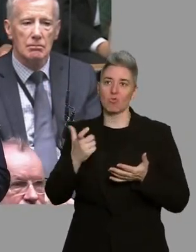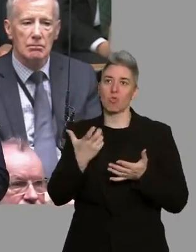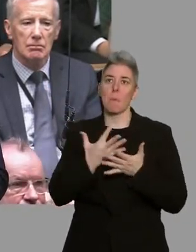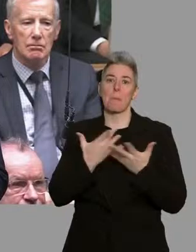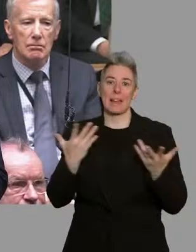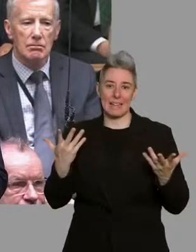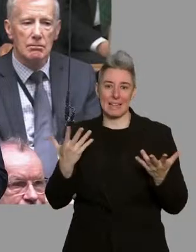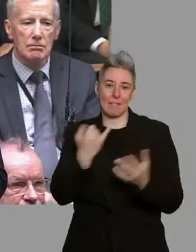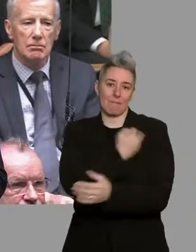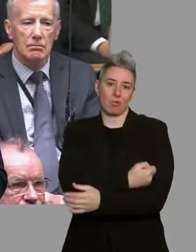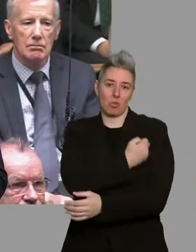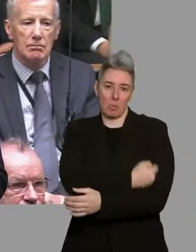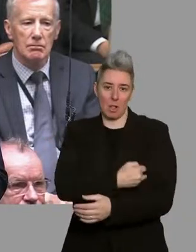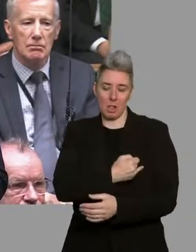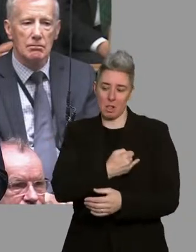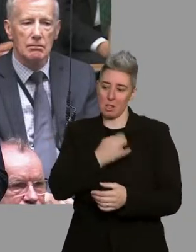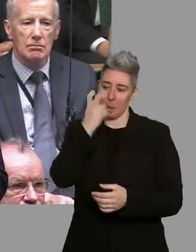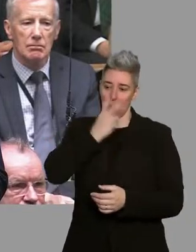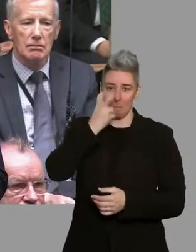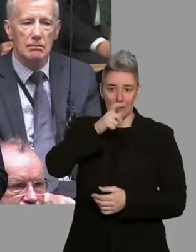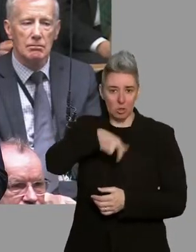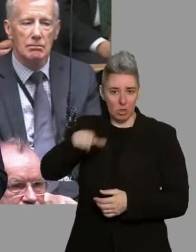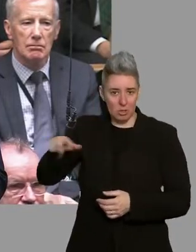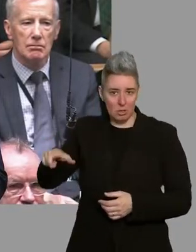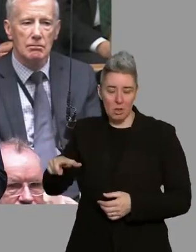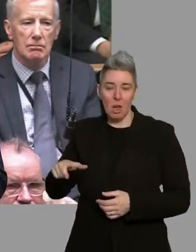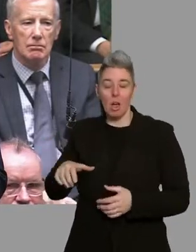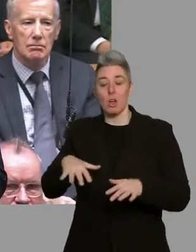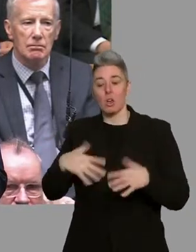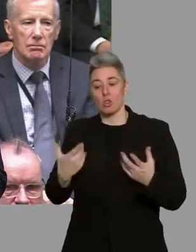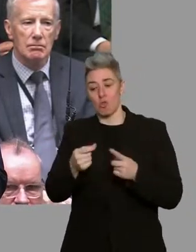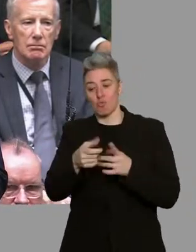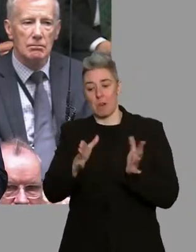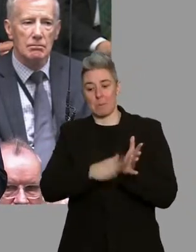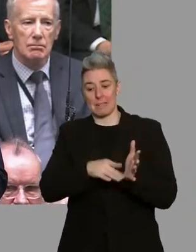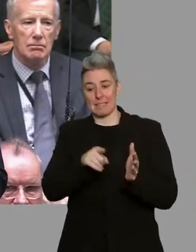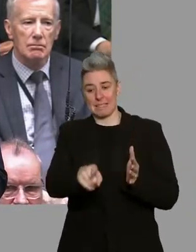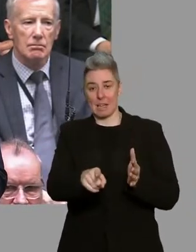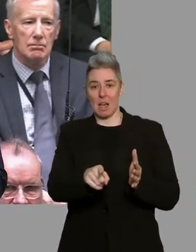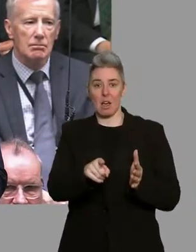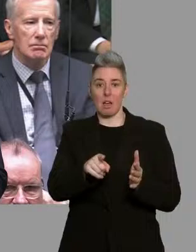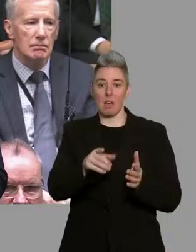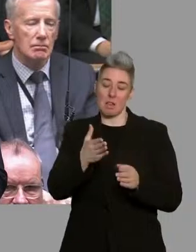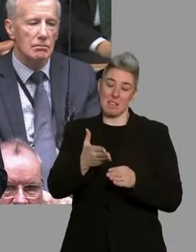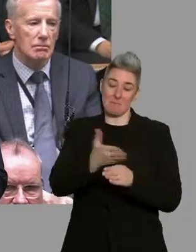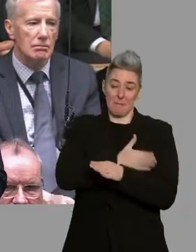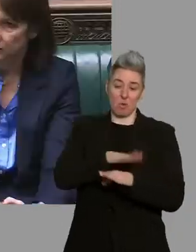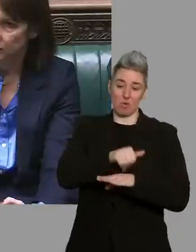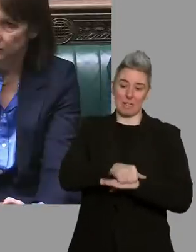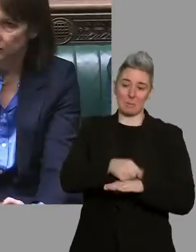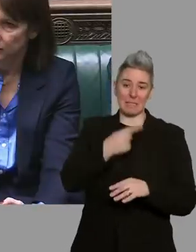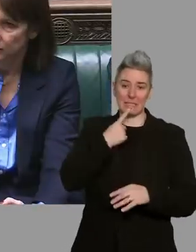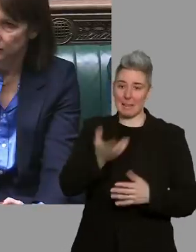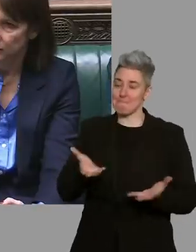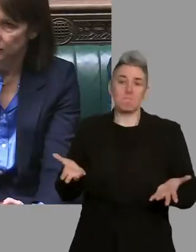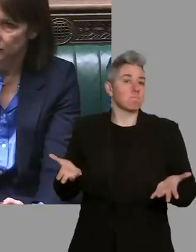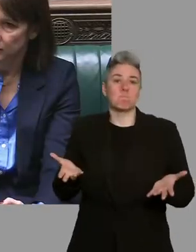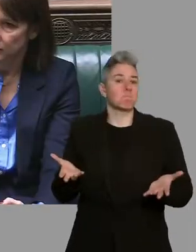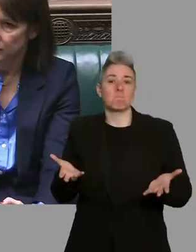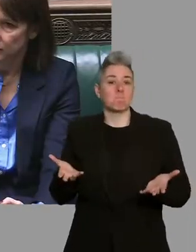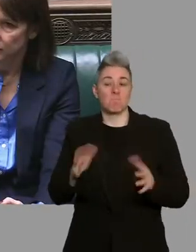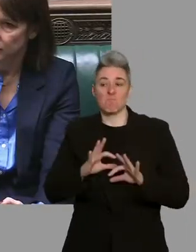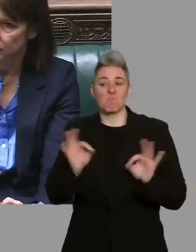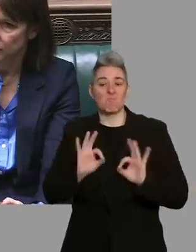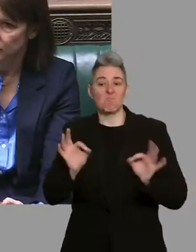the Prime Minister intimated prior to Christmas that he had no regrets about any of the decisions that he has taken in